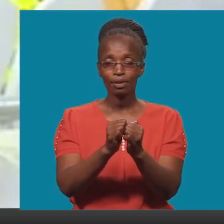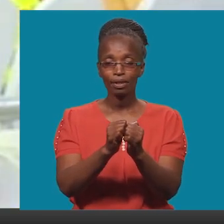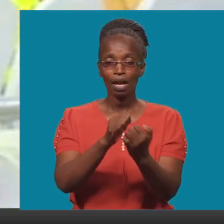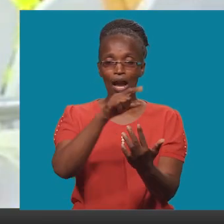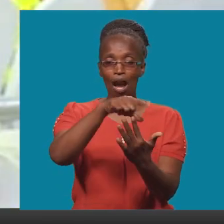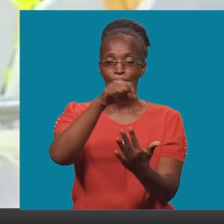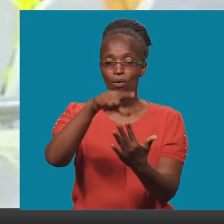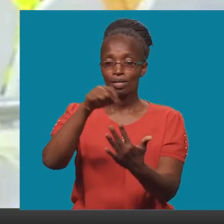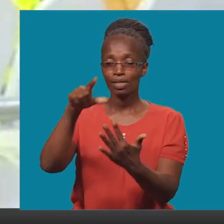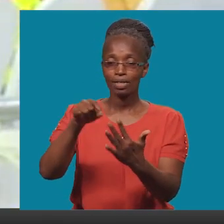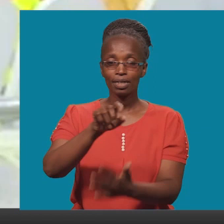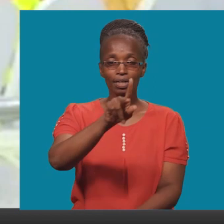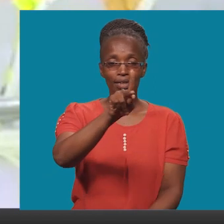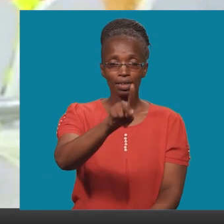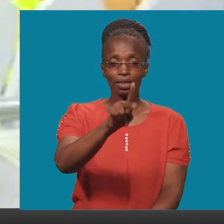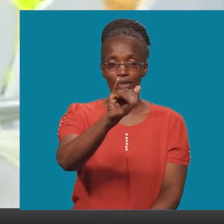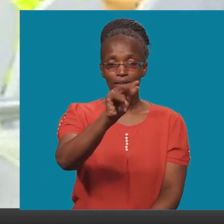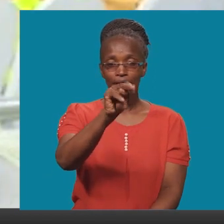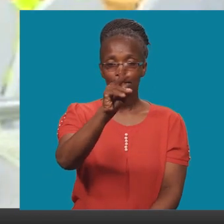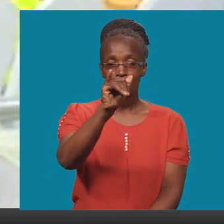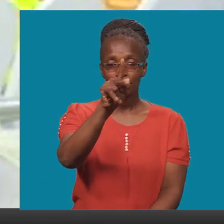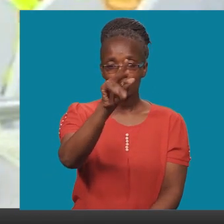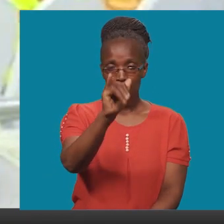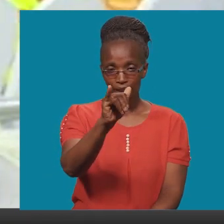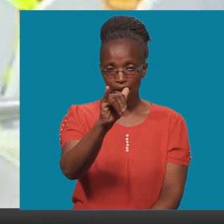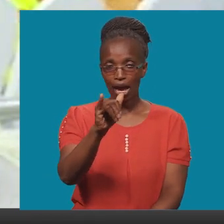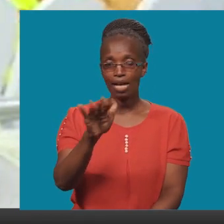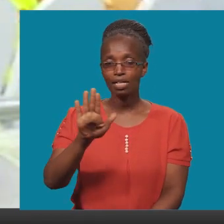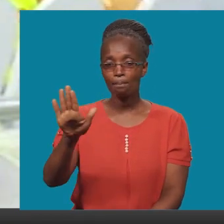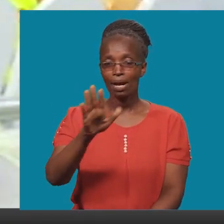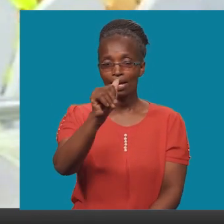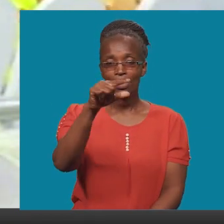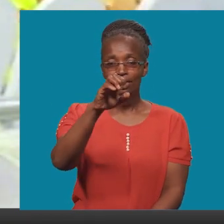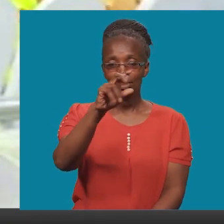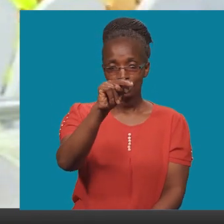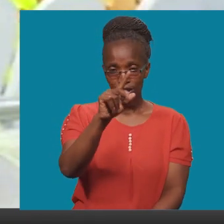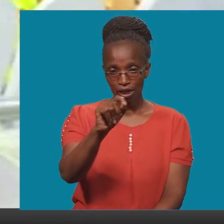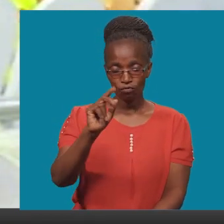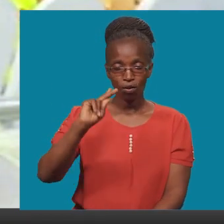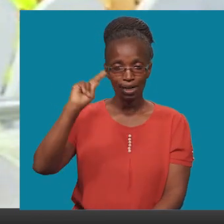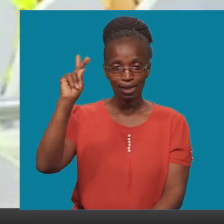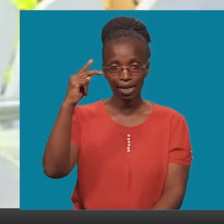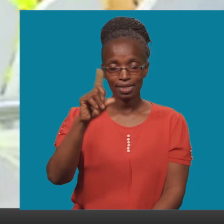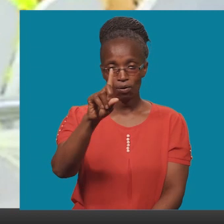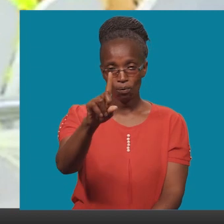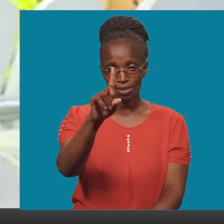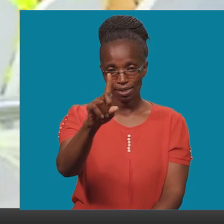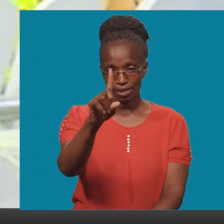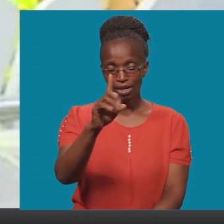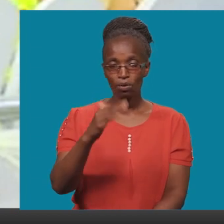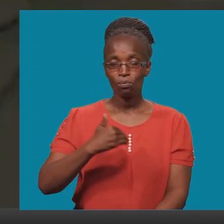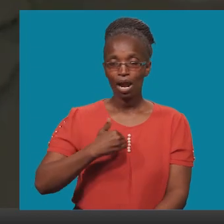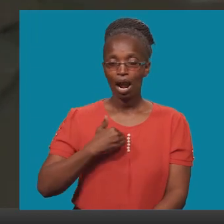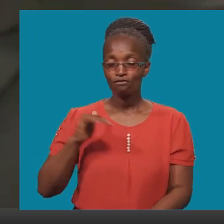Akiwateua Profesa Kithure Kindiki, Josphat Nanok na Veronica Maina kama maejenti wakuu wa muungano wa Kenya